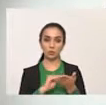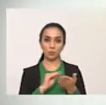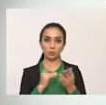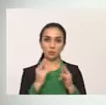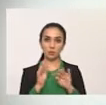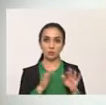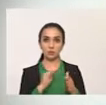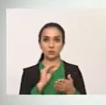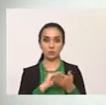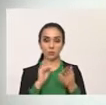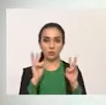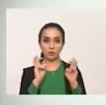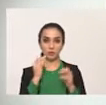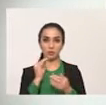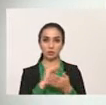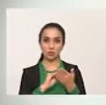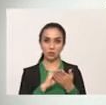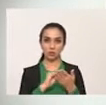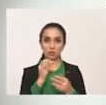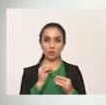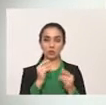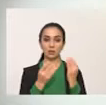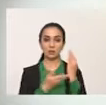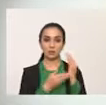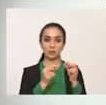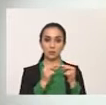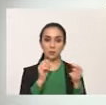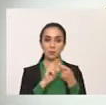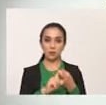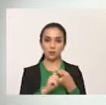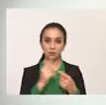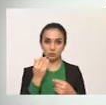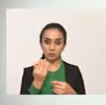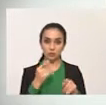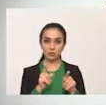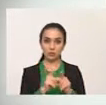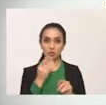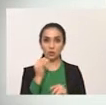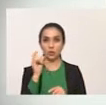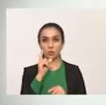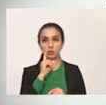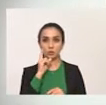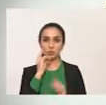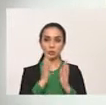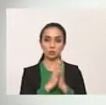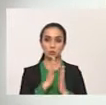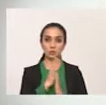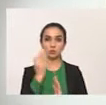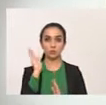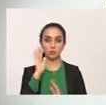mavzularni takrorlang. Pichan tayoqchasi bakteriyasi va ko'k yashil suv